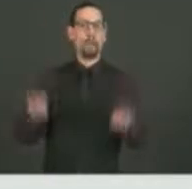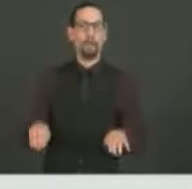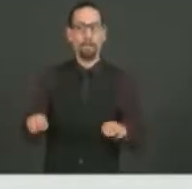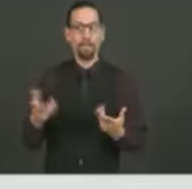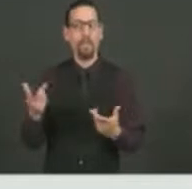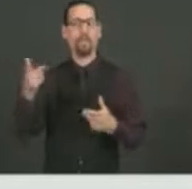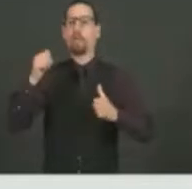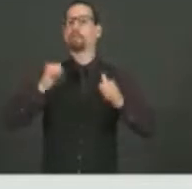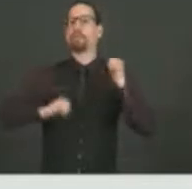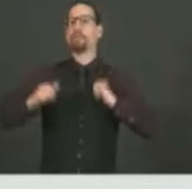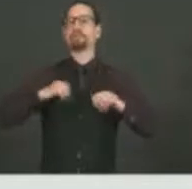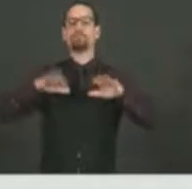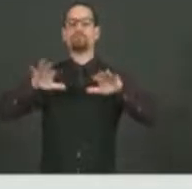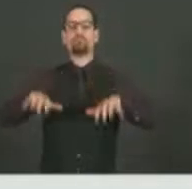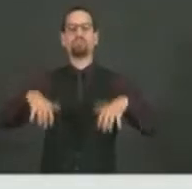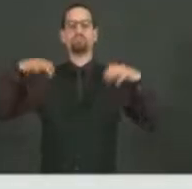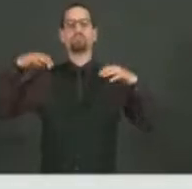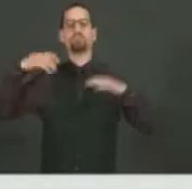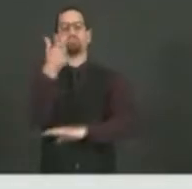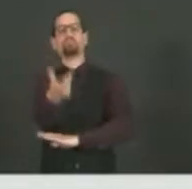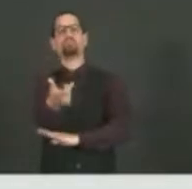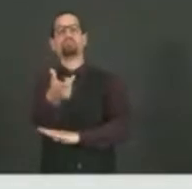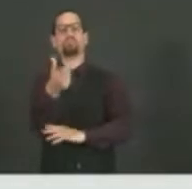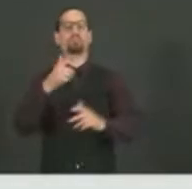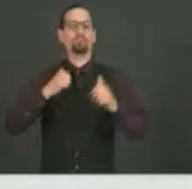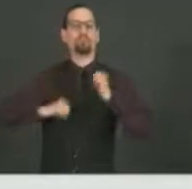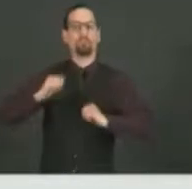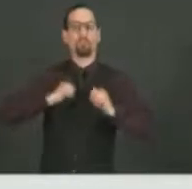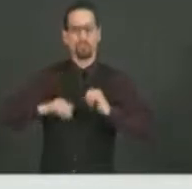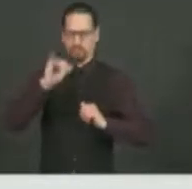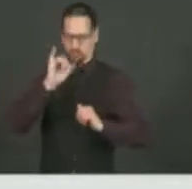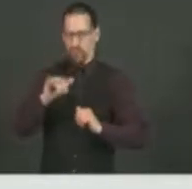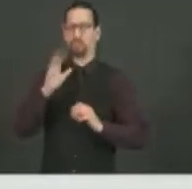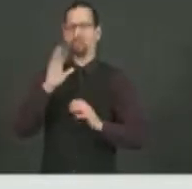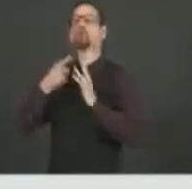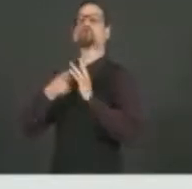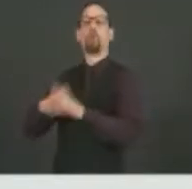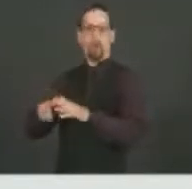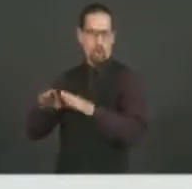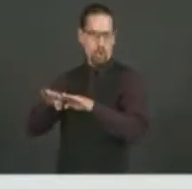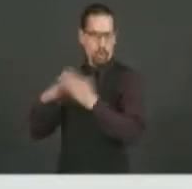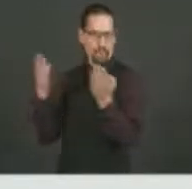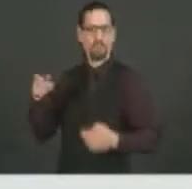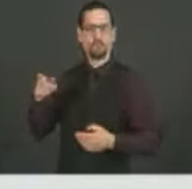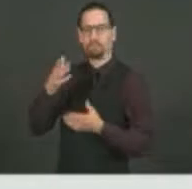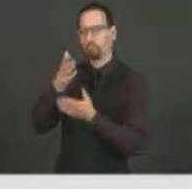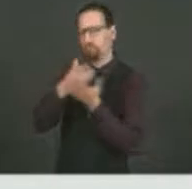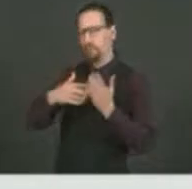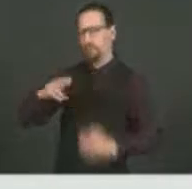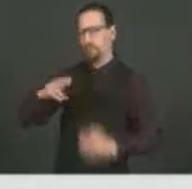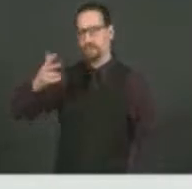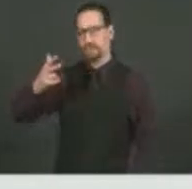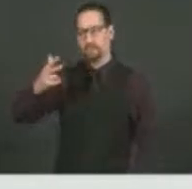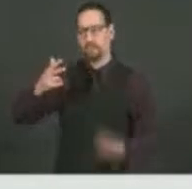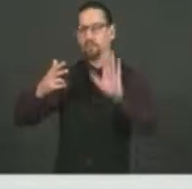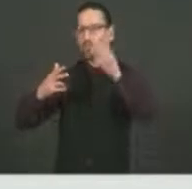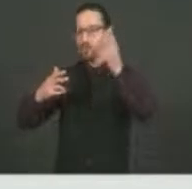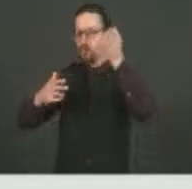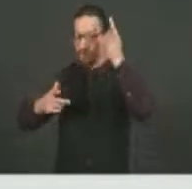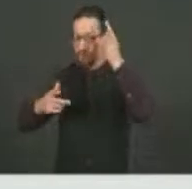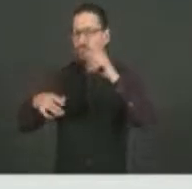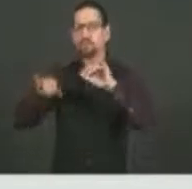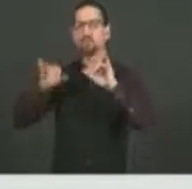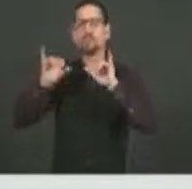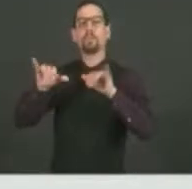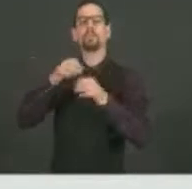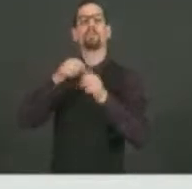venues to reopen at up to 66% of capacity or 100 square feet per